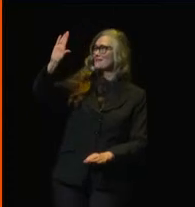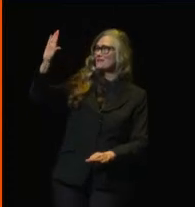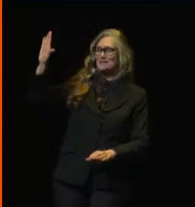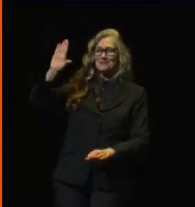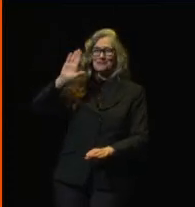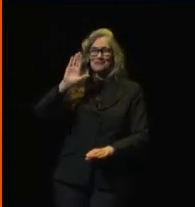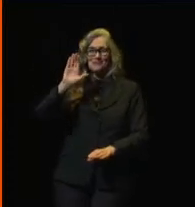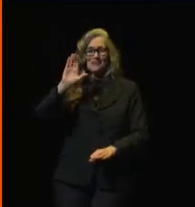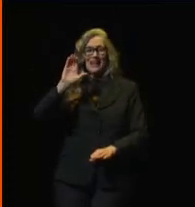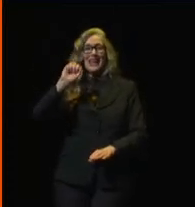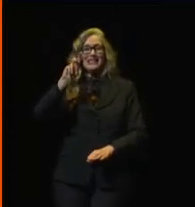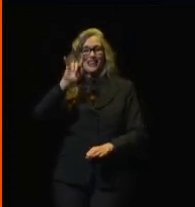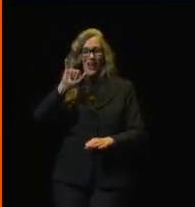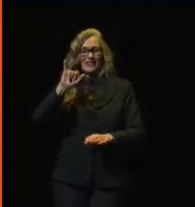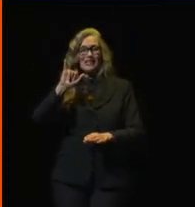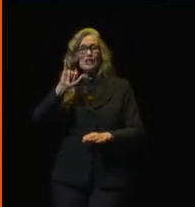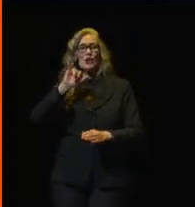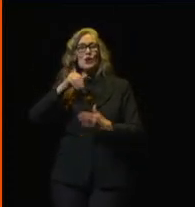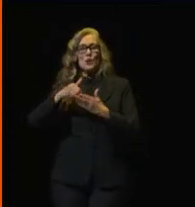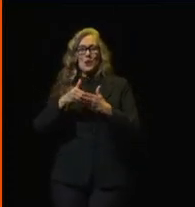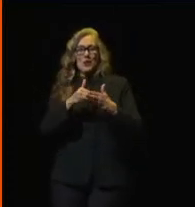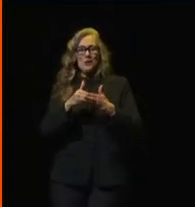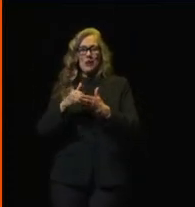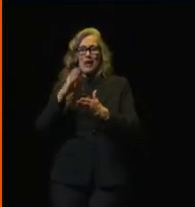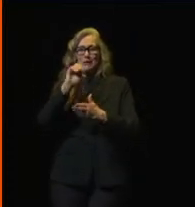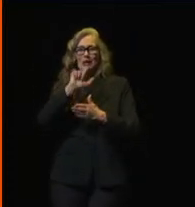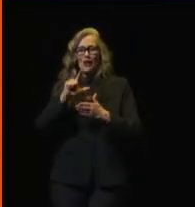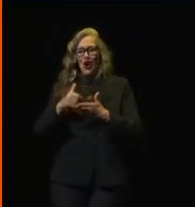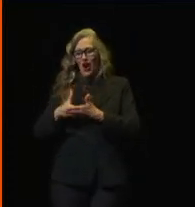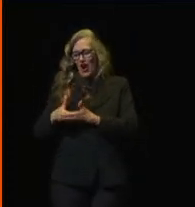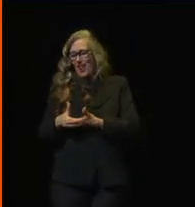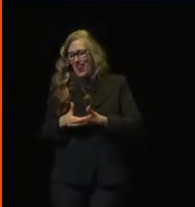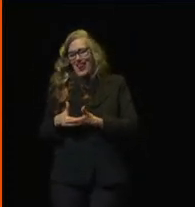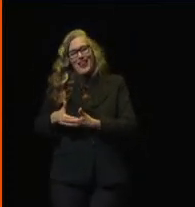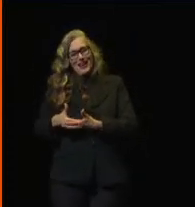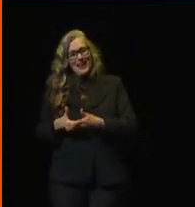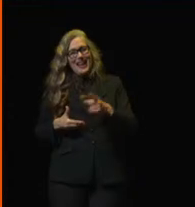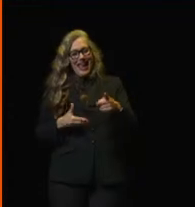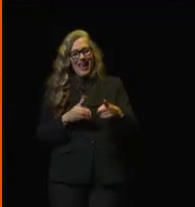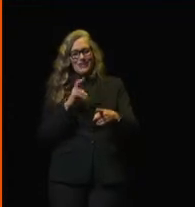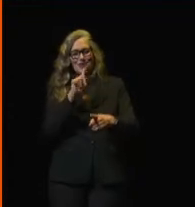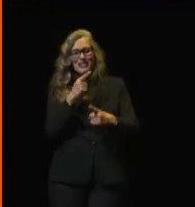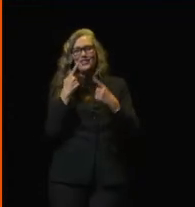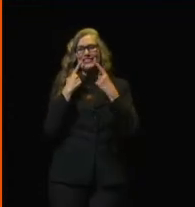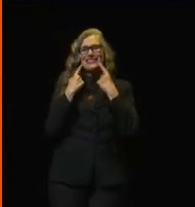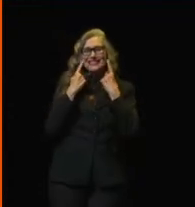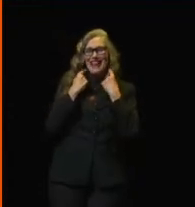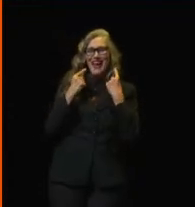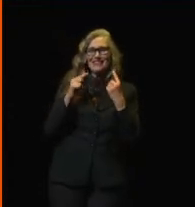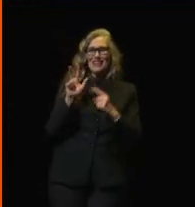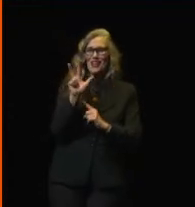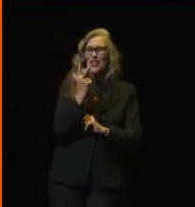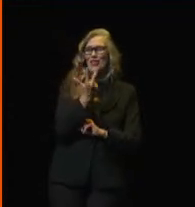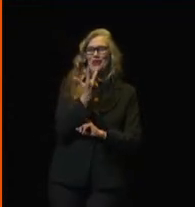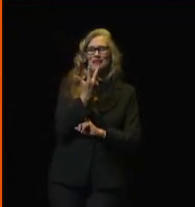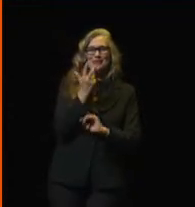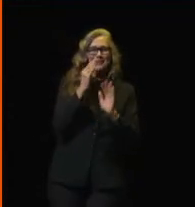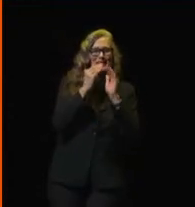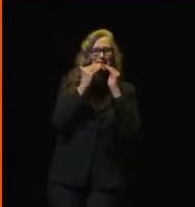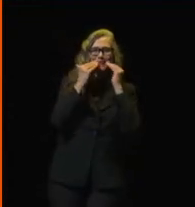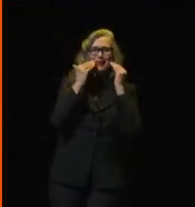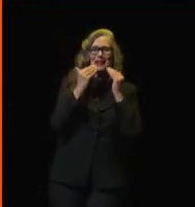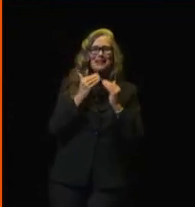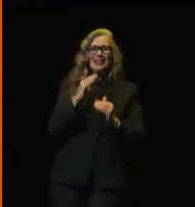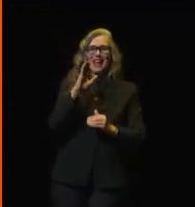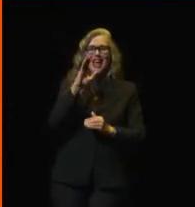baby Carl while Rachel laughs. Everyone in the picture has huge smiles. Carl has his